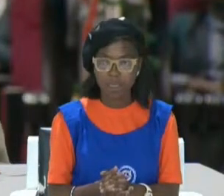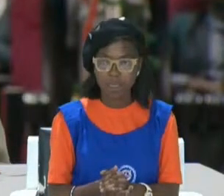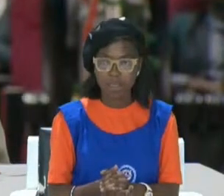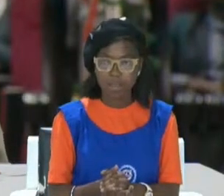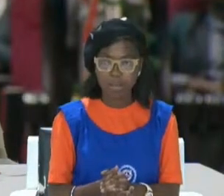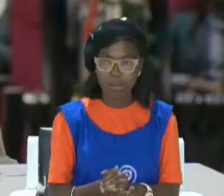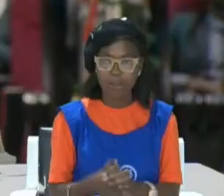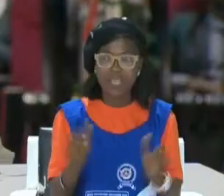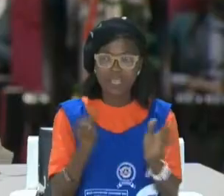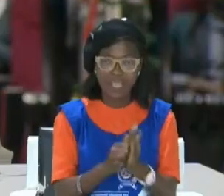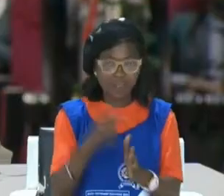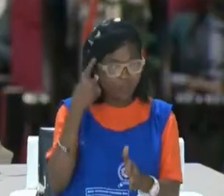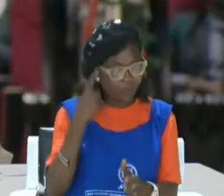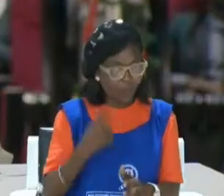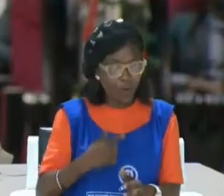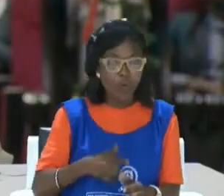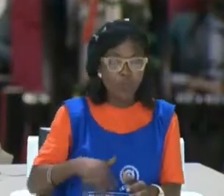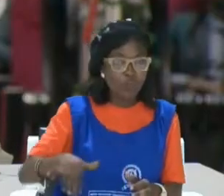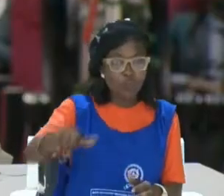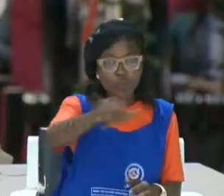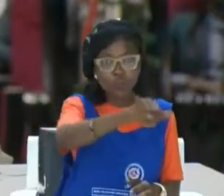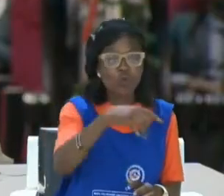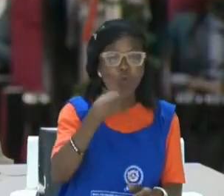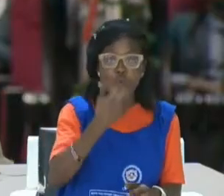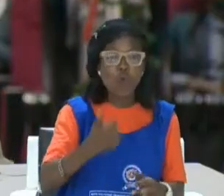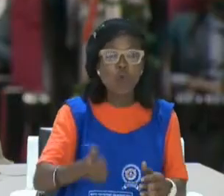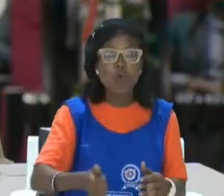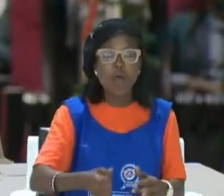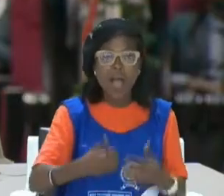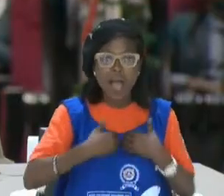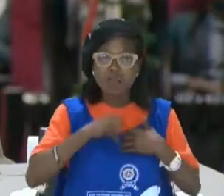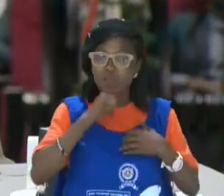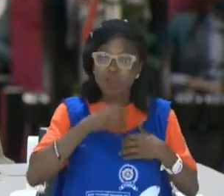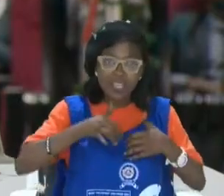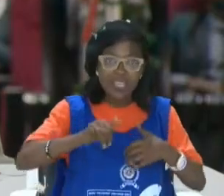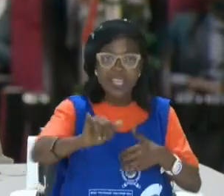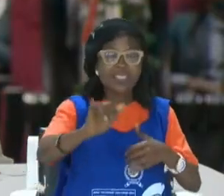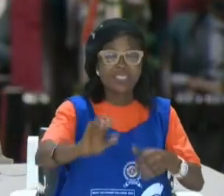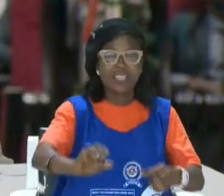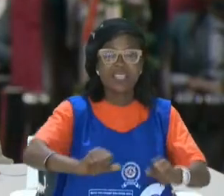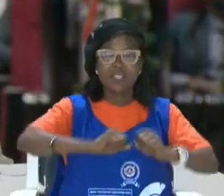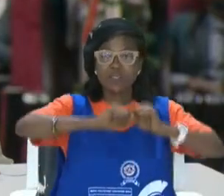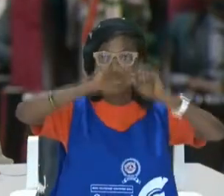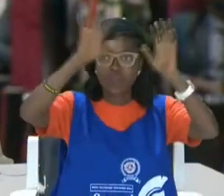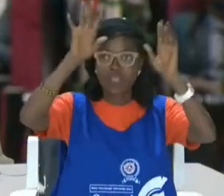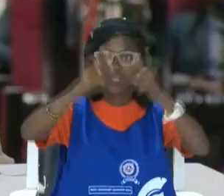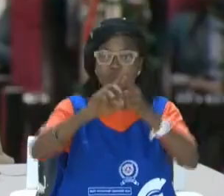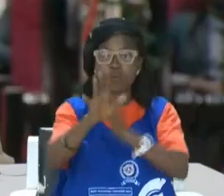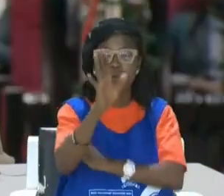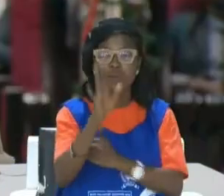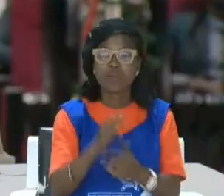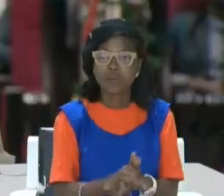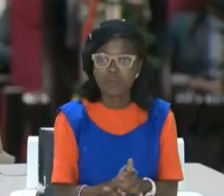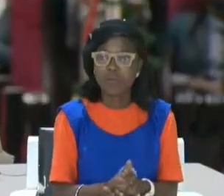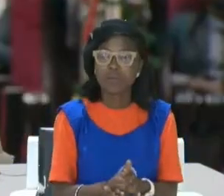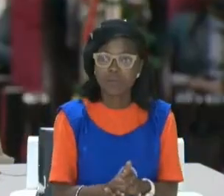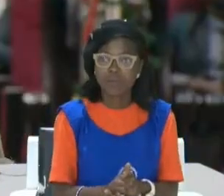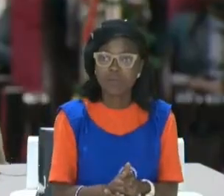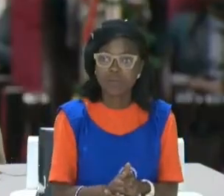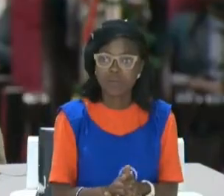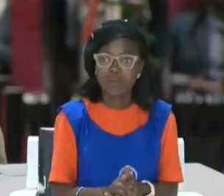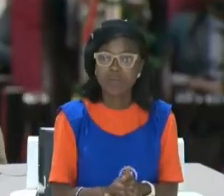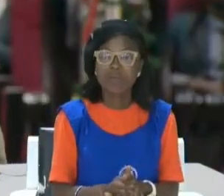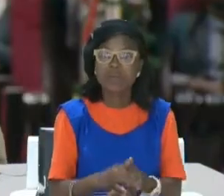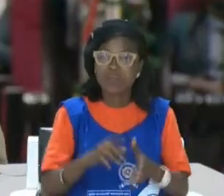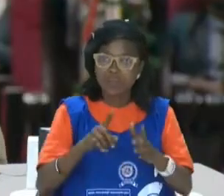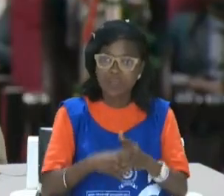That's for those of you who have not yet given your life to Jesus Christ. I'm going to call on you in a moment to come and surrender